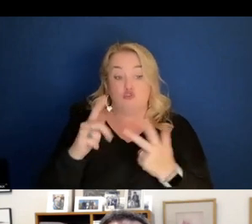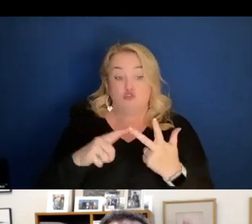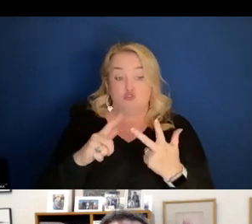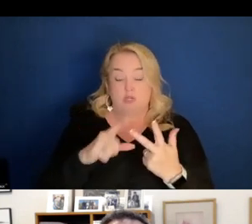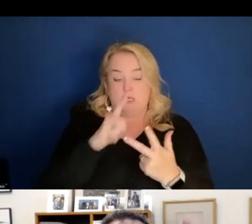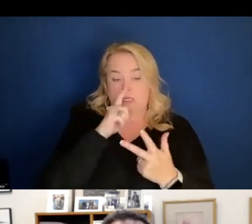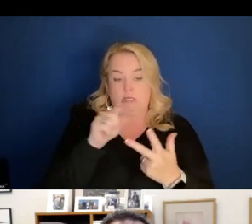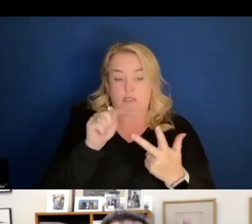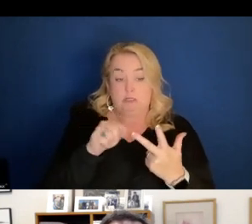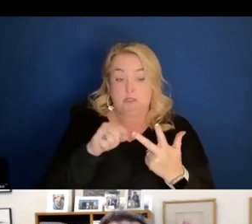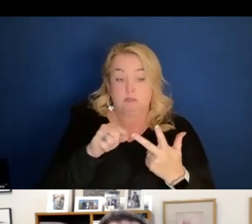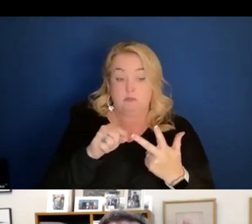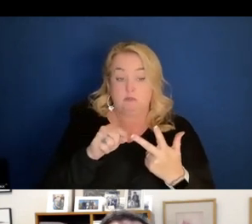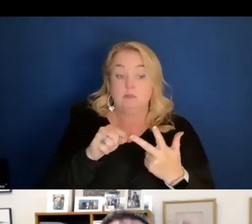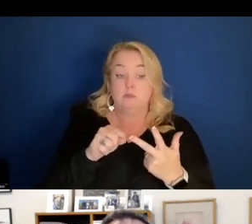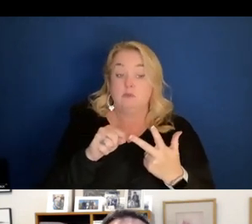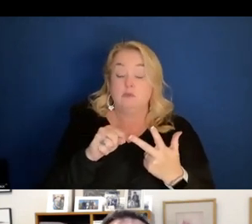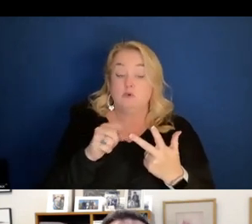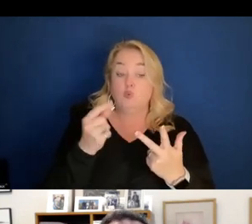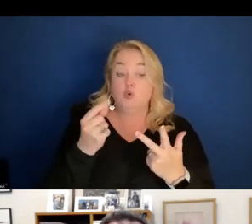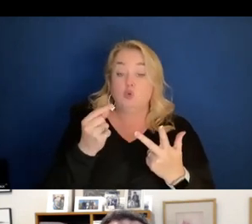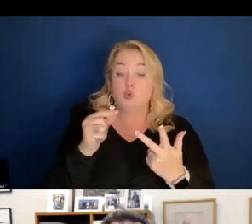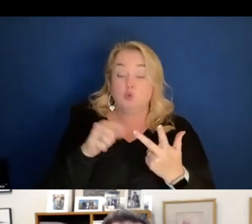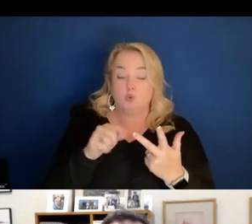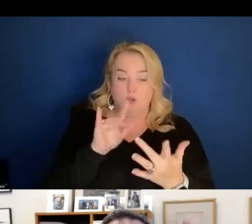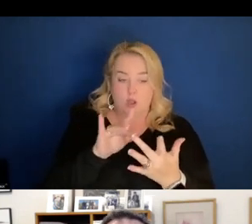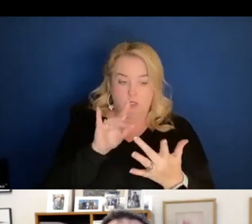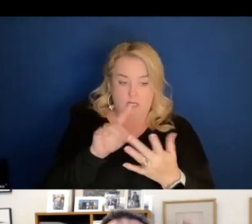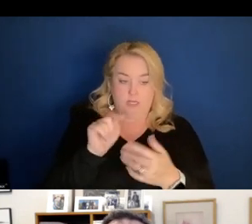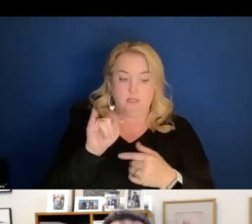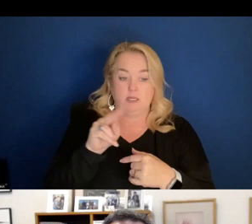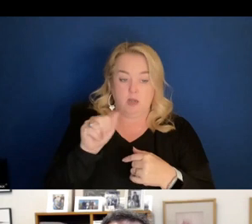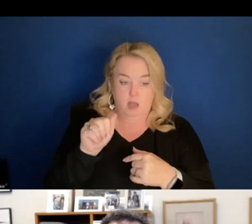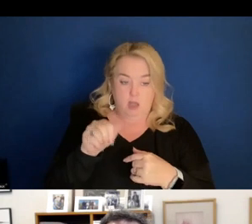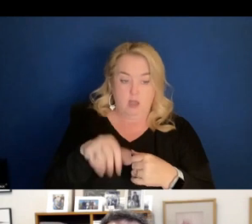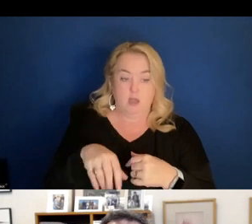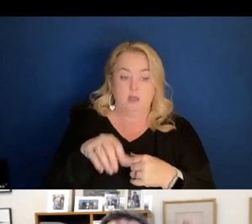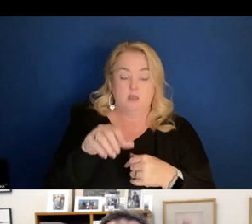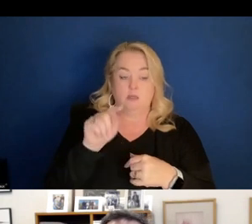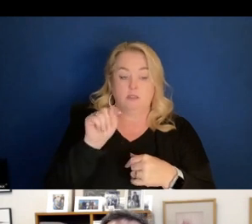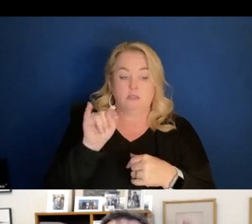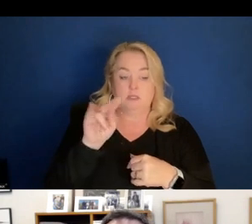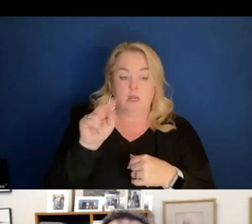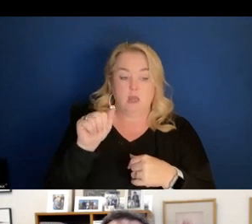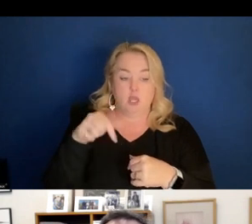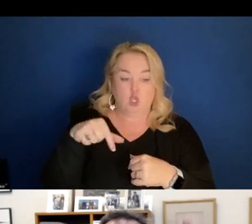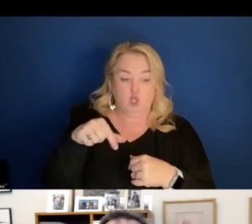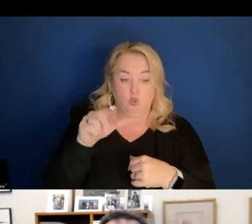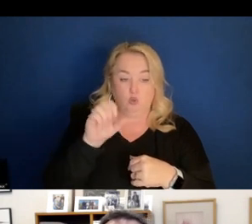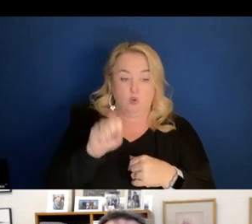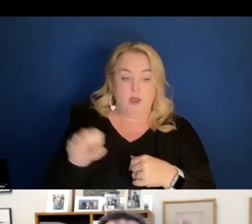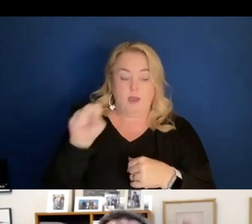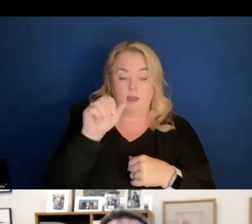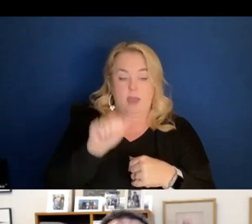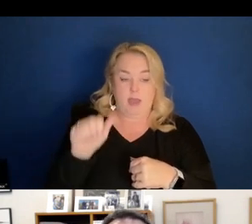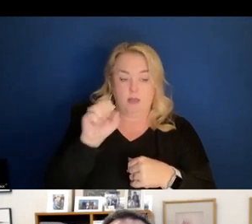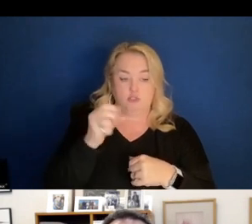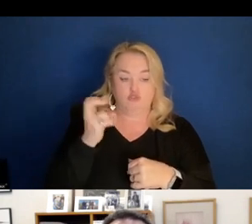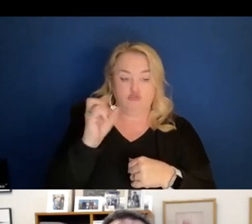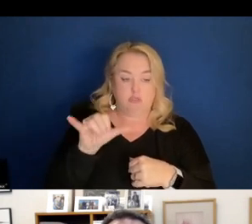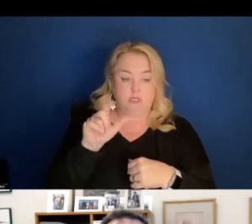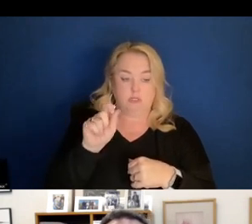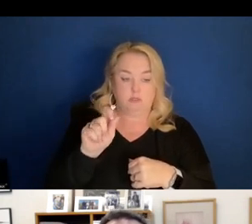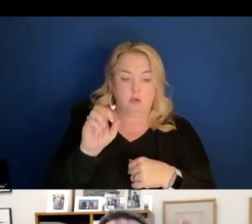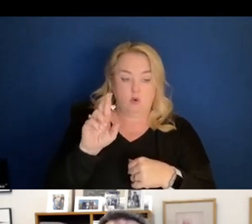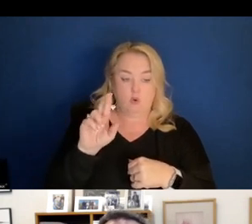The third piece of the one thing, what should they do? So contact Tina at tinaq@surrey.org to learn more, sign up, or let